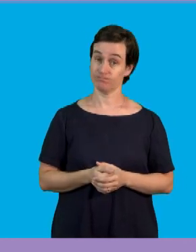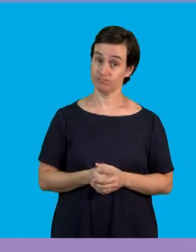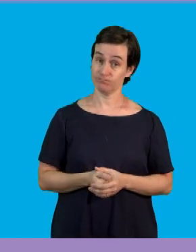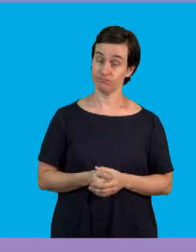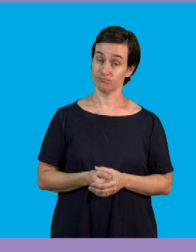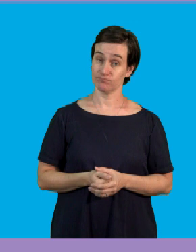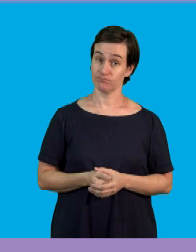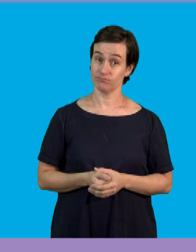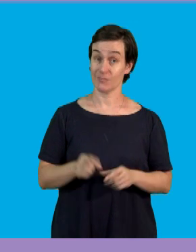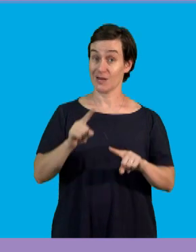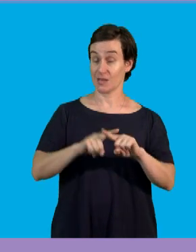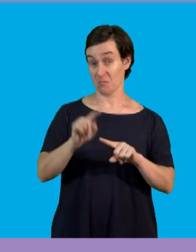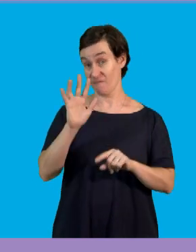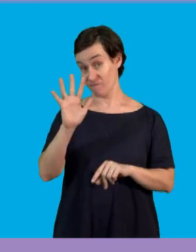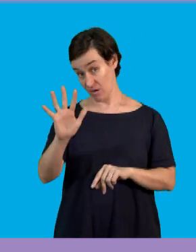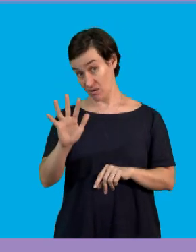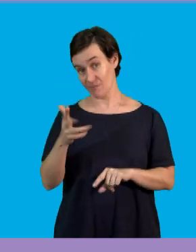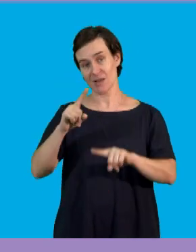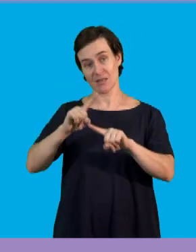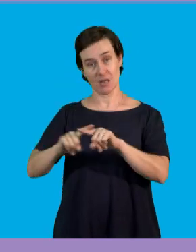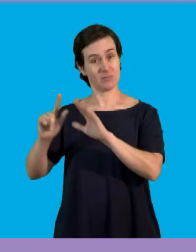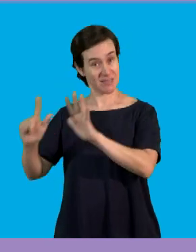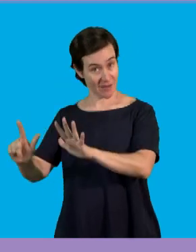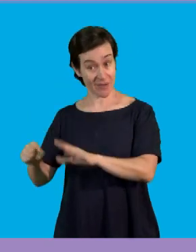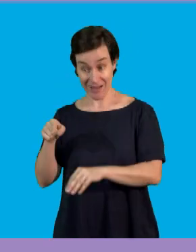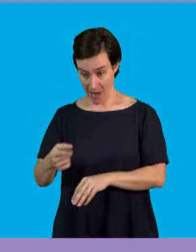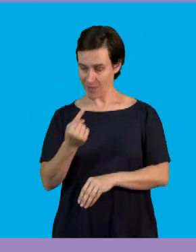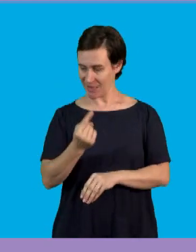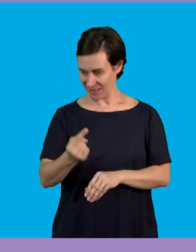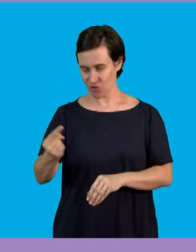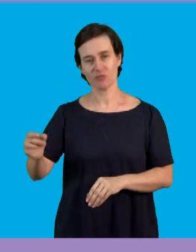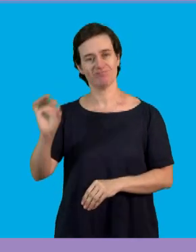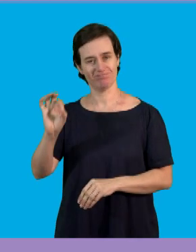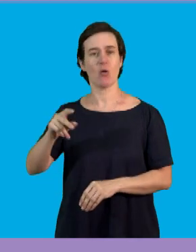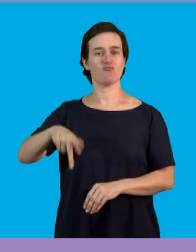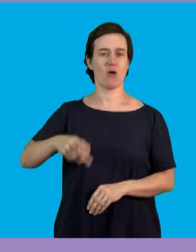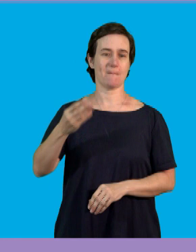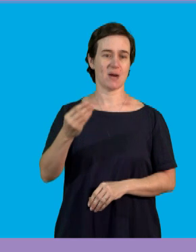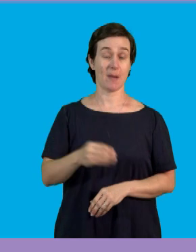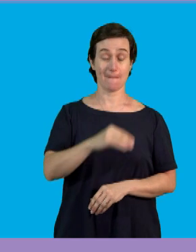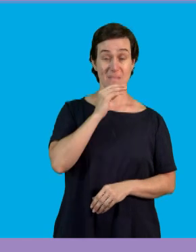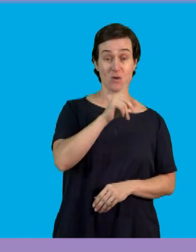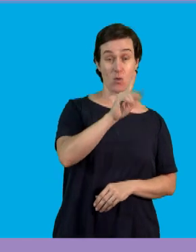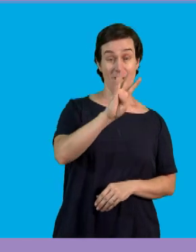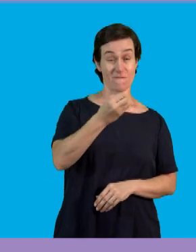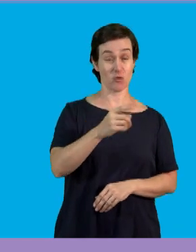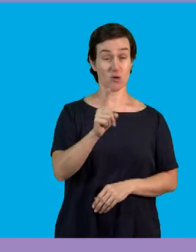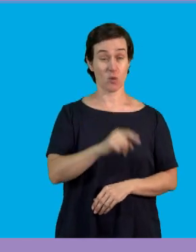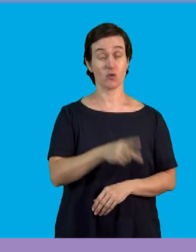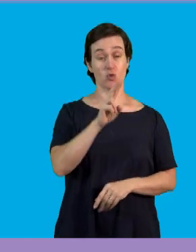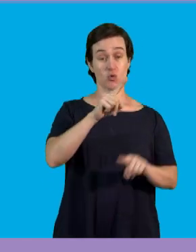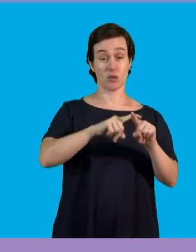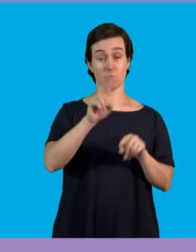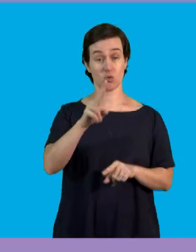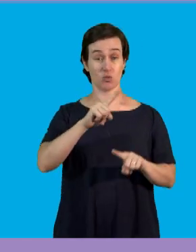by 5 multiplied by 7. So that means that 140 is equals to 2 multiplied by 2